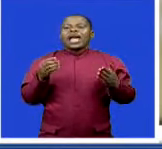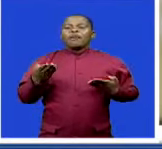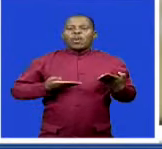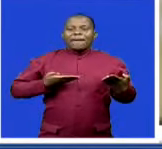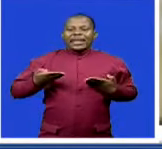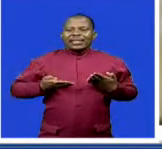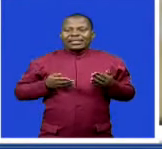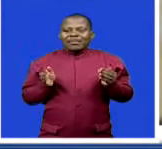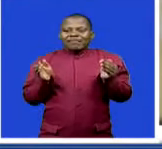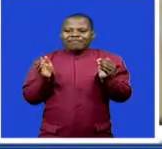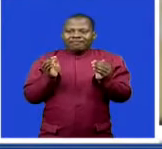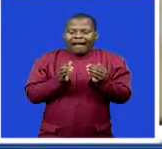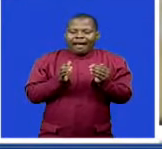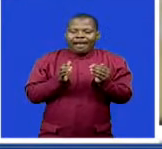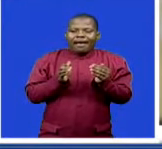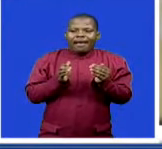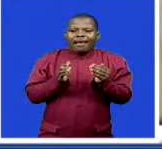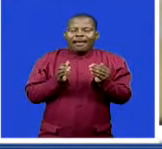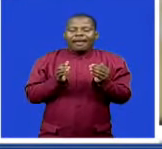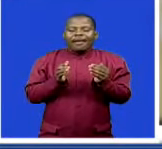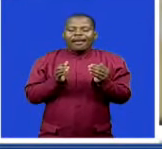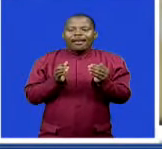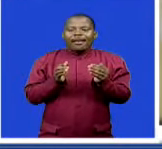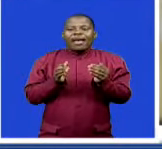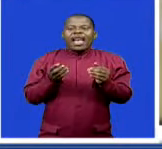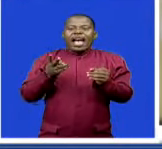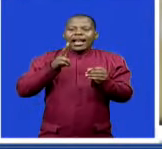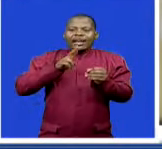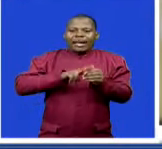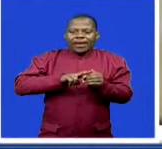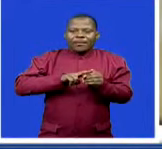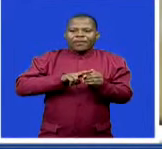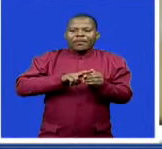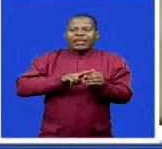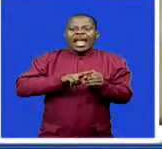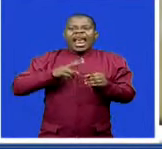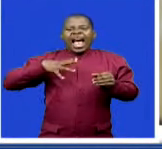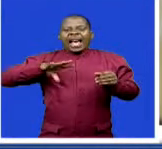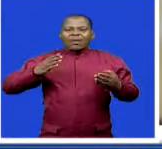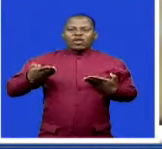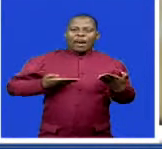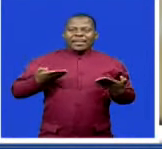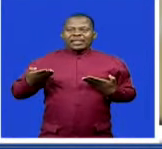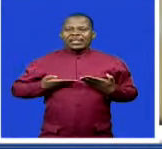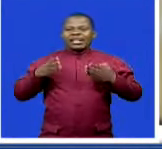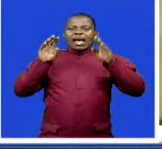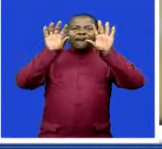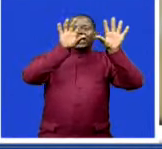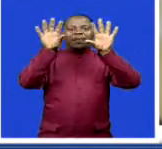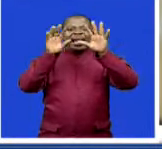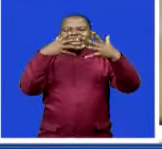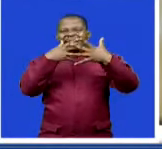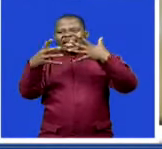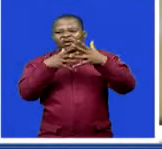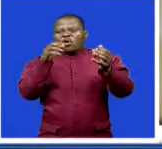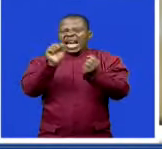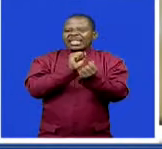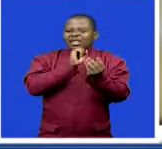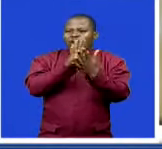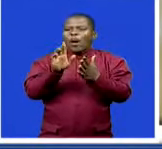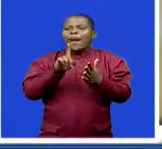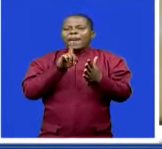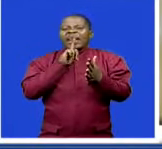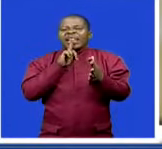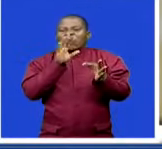business labancane, small businesses, bashilo nalaba labasema market ukuthi kwafika kwaqithwa tindvodamo, so they have nothing